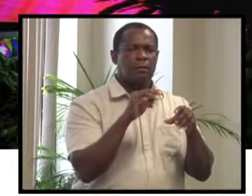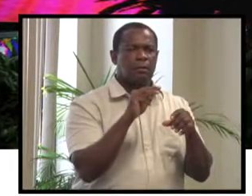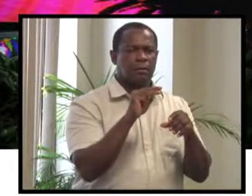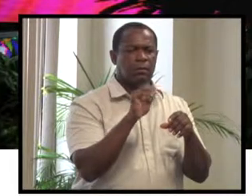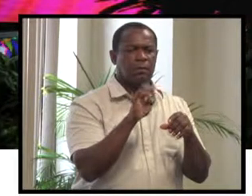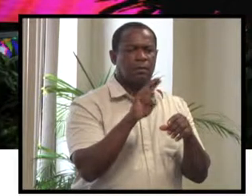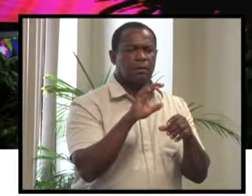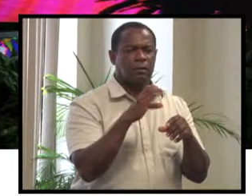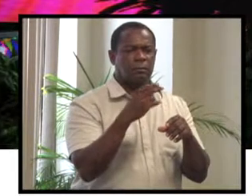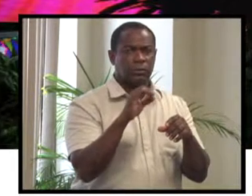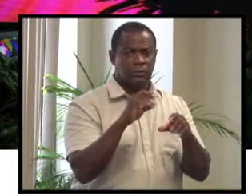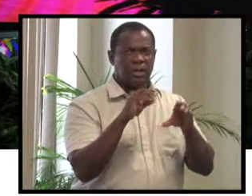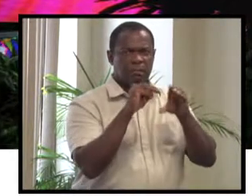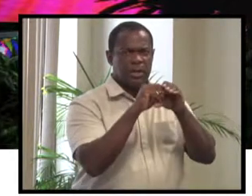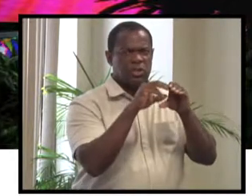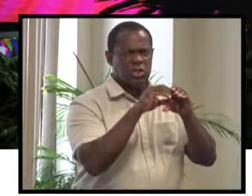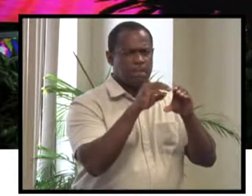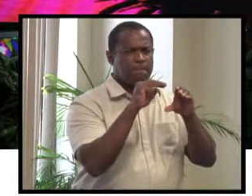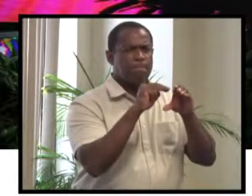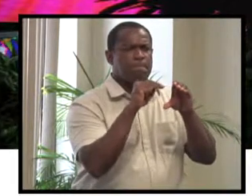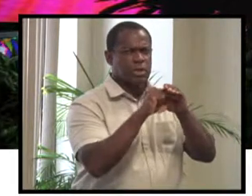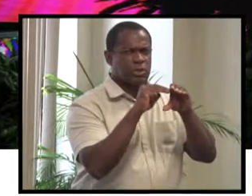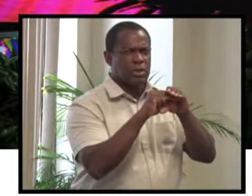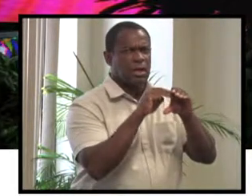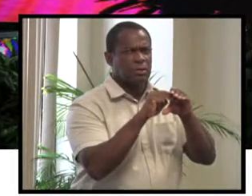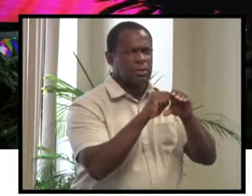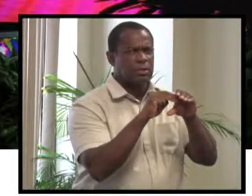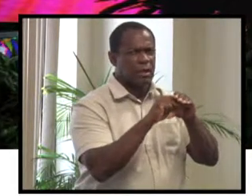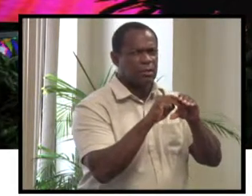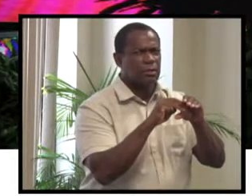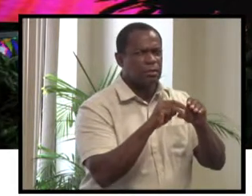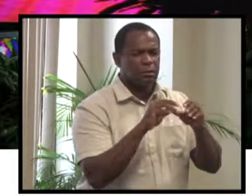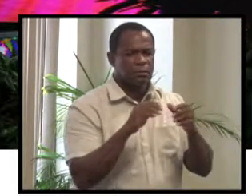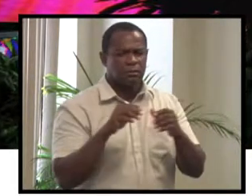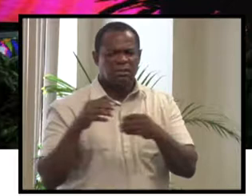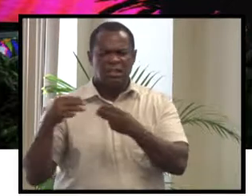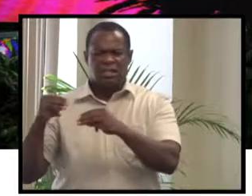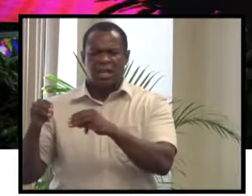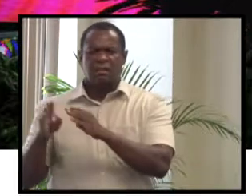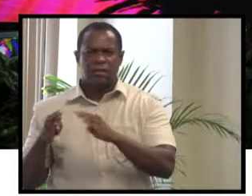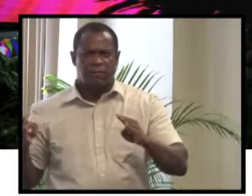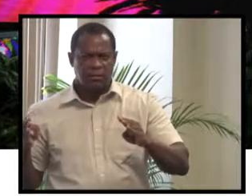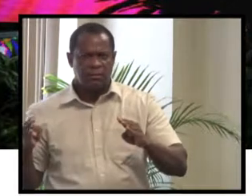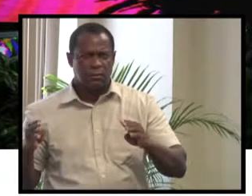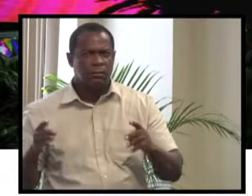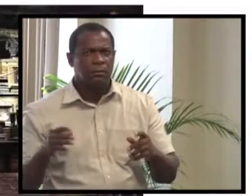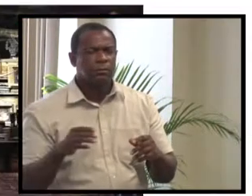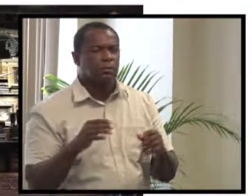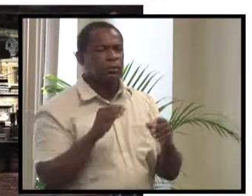etc., we need to include in our range and in terms of range planning.